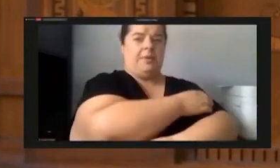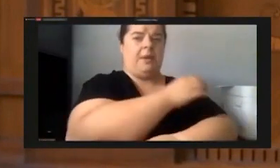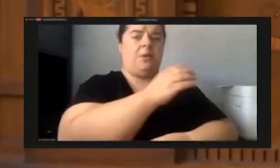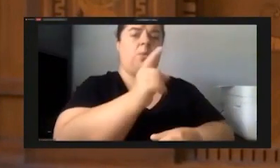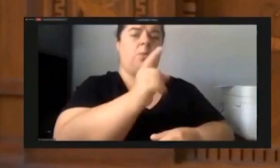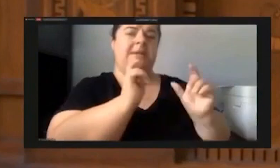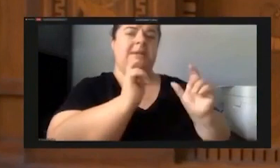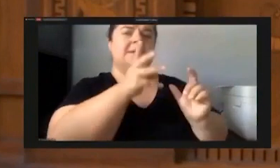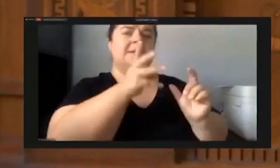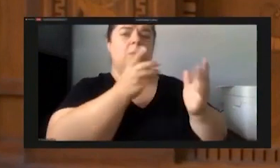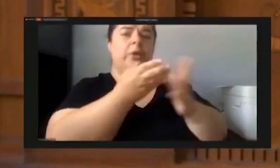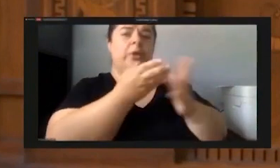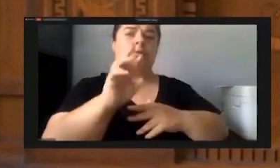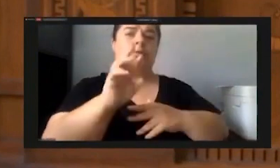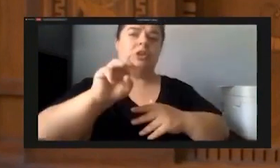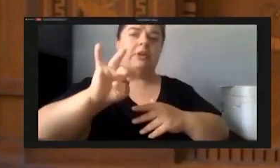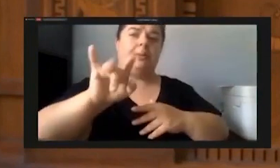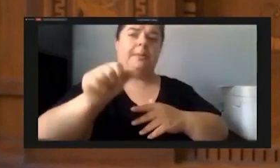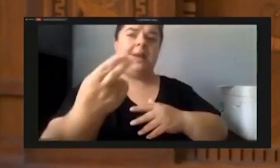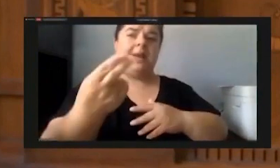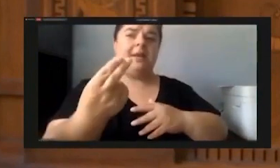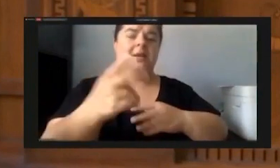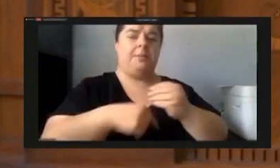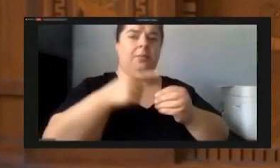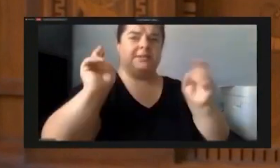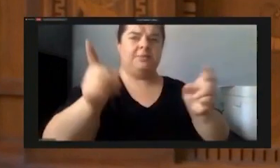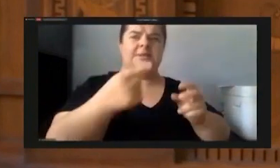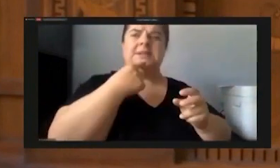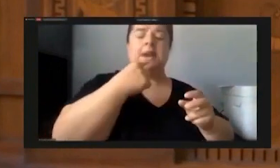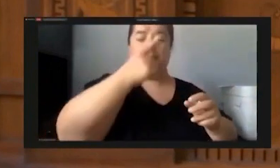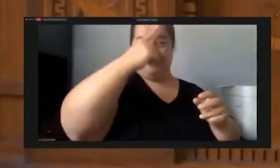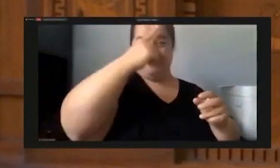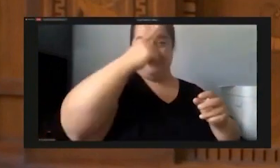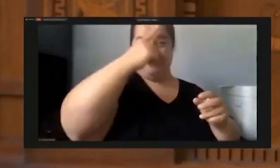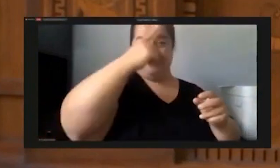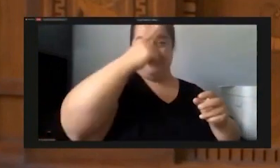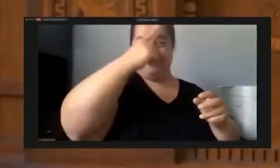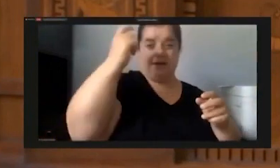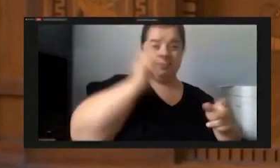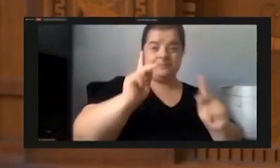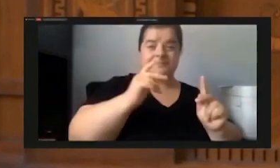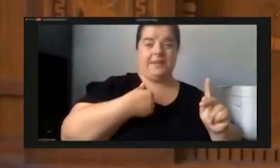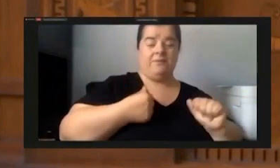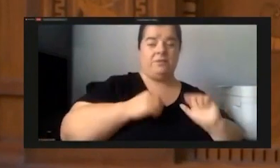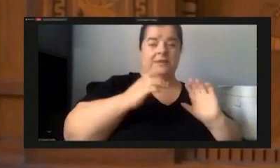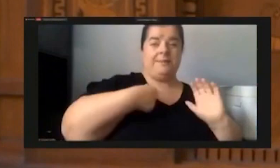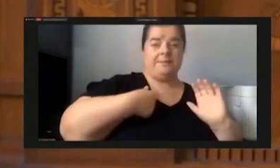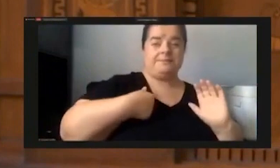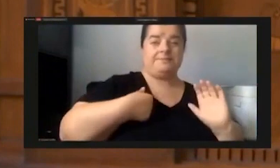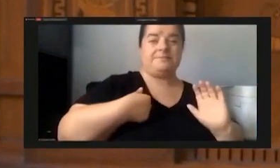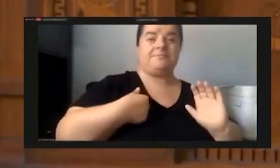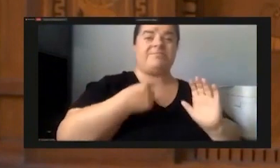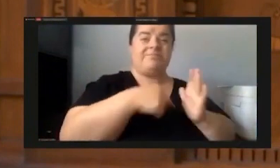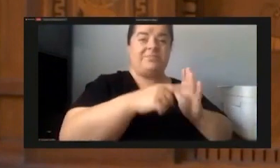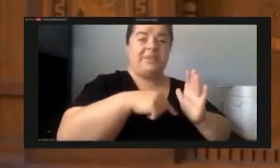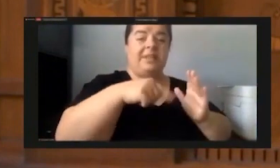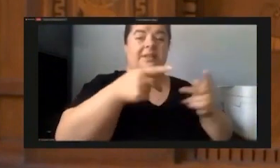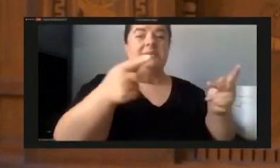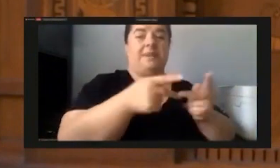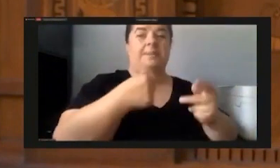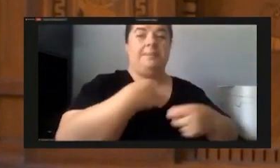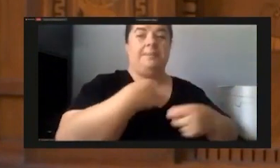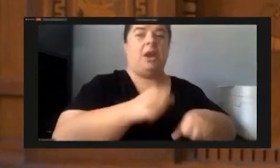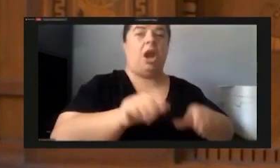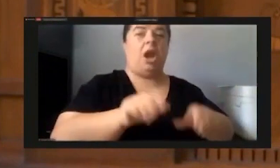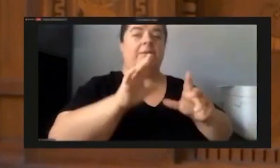this subject, He said, "...because the people have forsaken Me and have profaned this place by making offerings in it to other gods